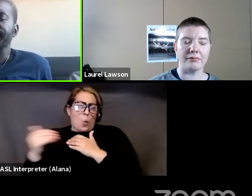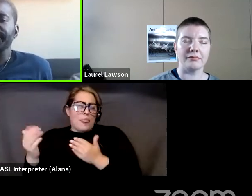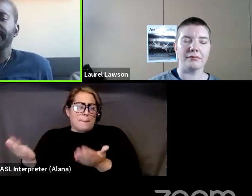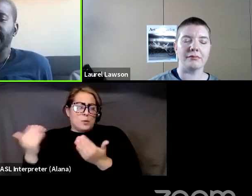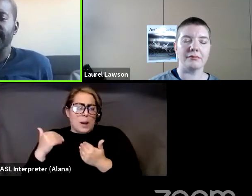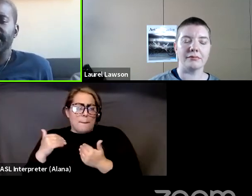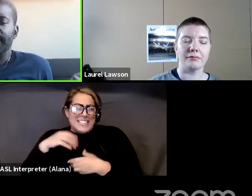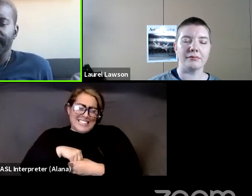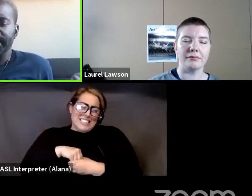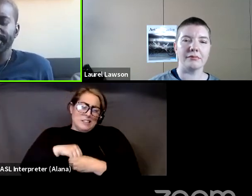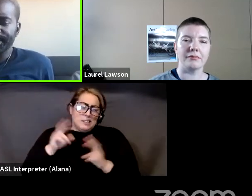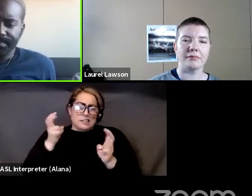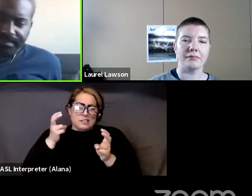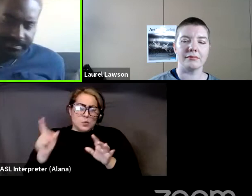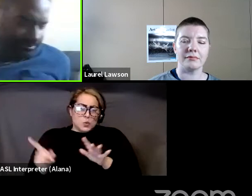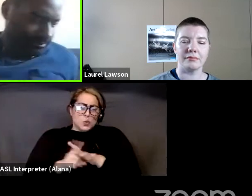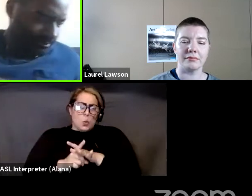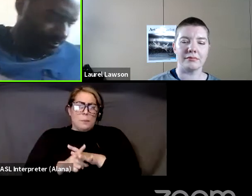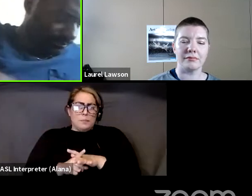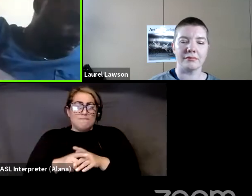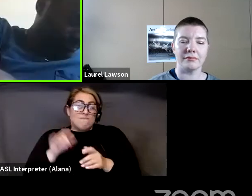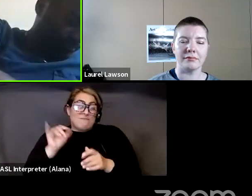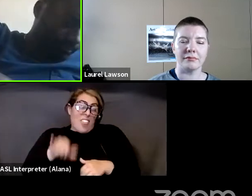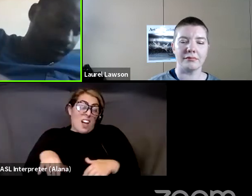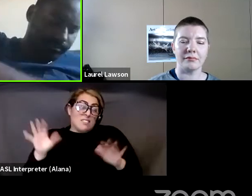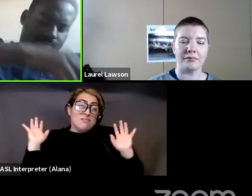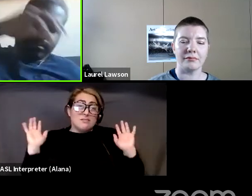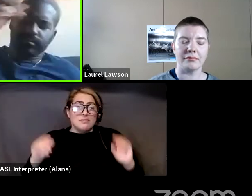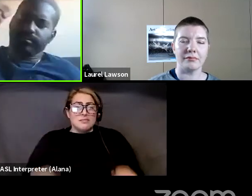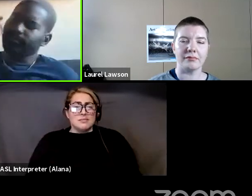yeah, that's what's happening.